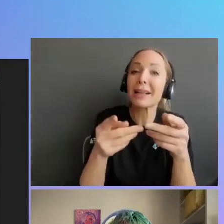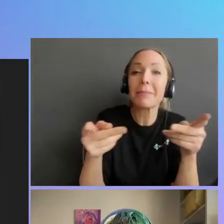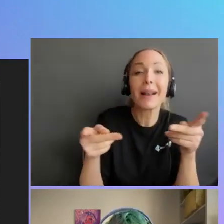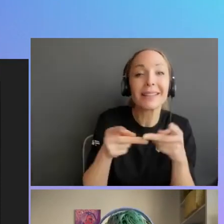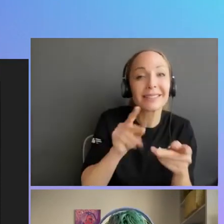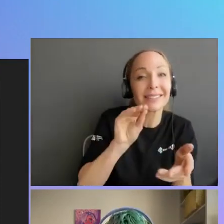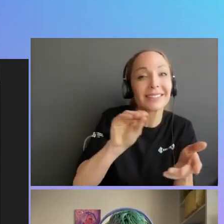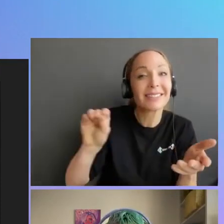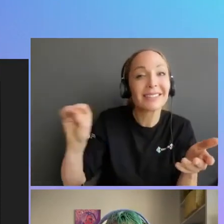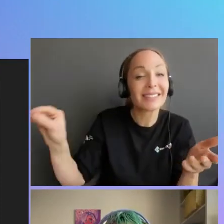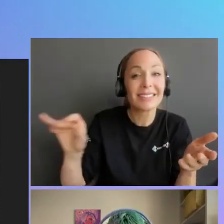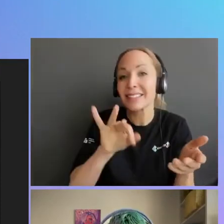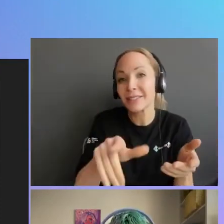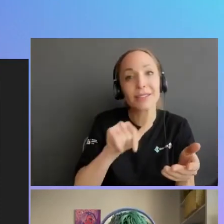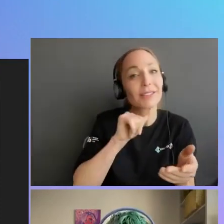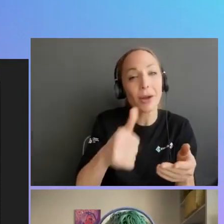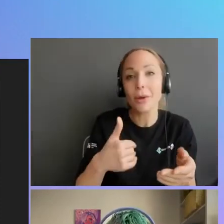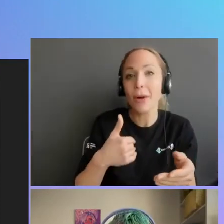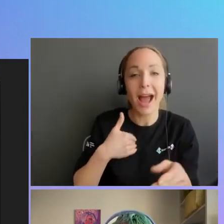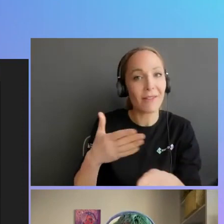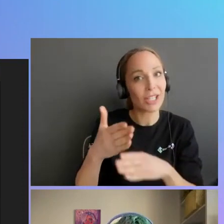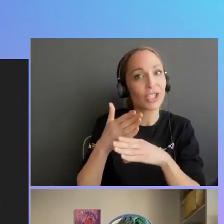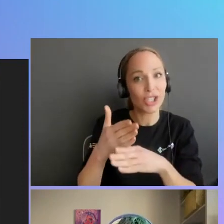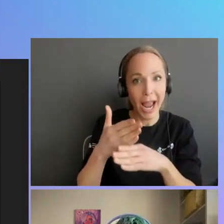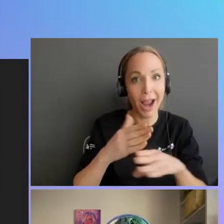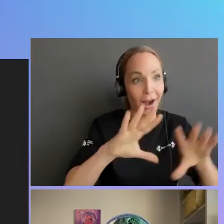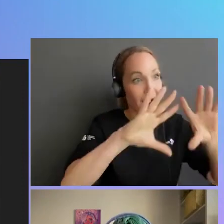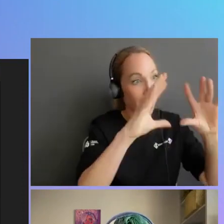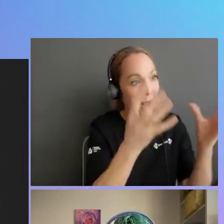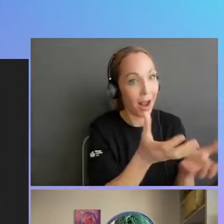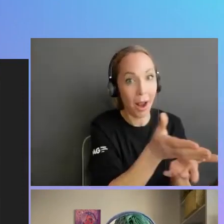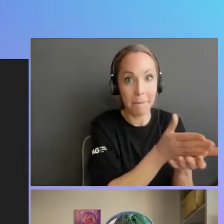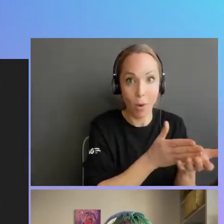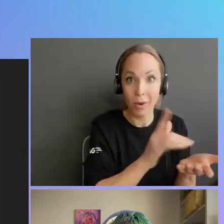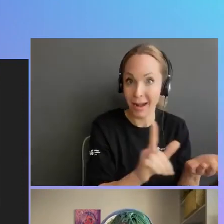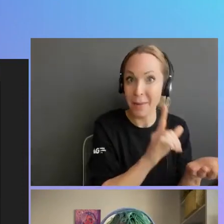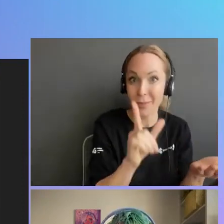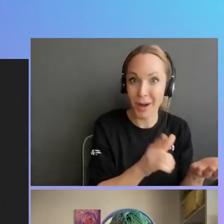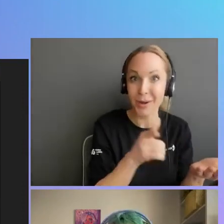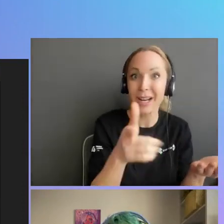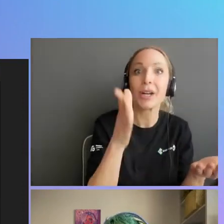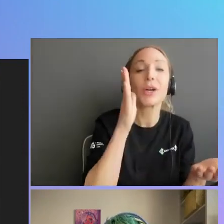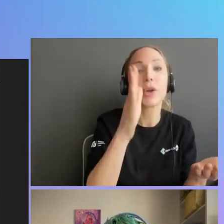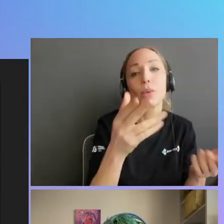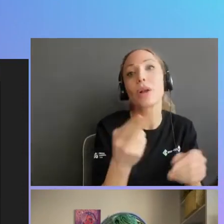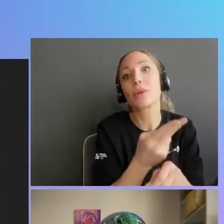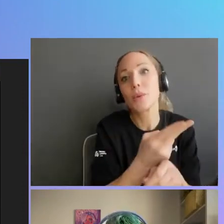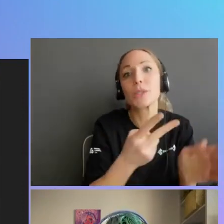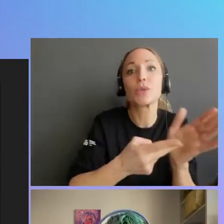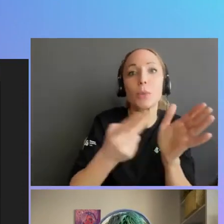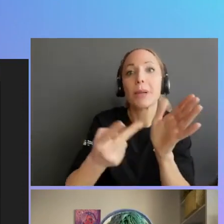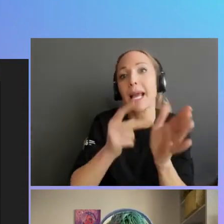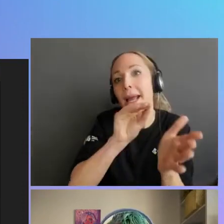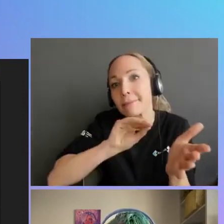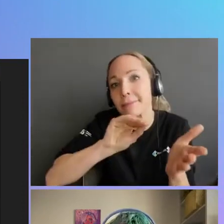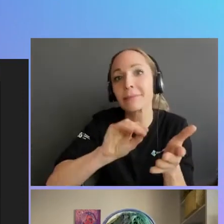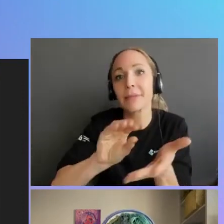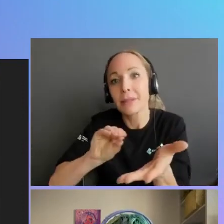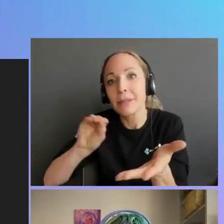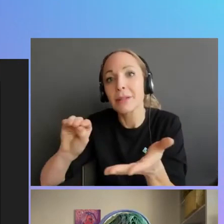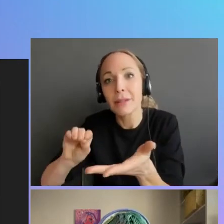be duplicating that code in multiple places. And obviously less code is less to maintain and easier to